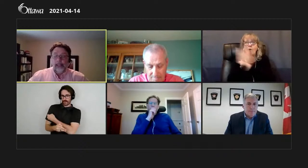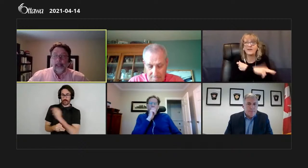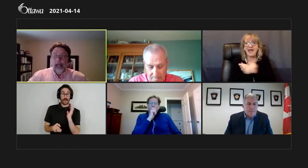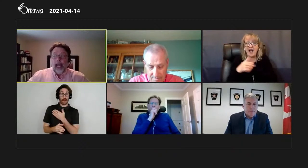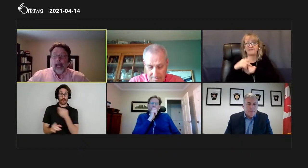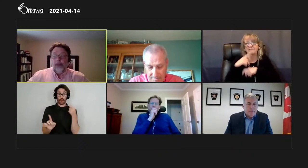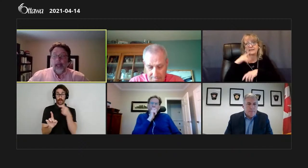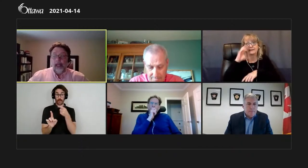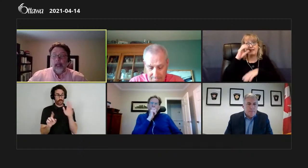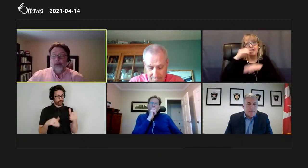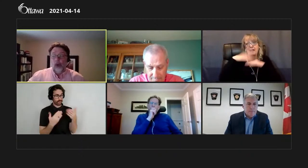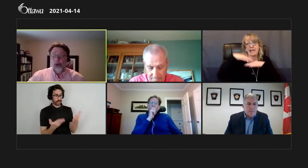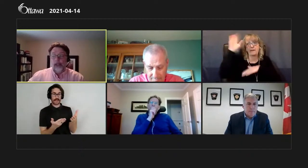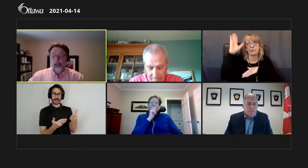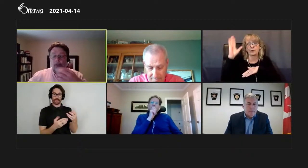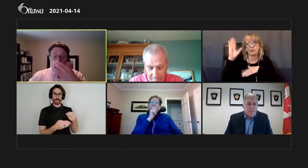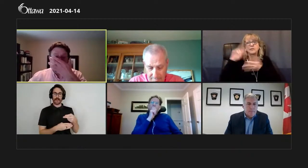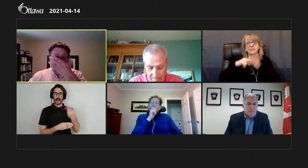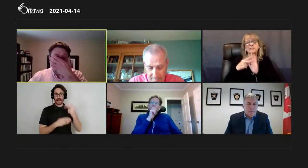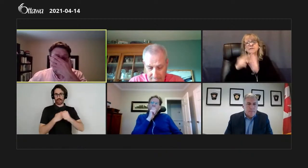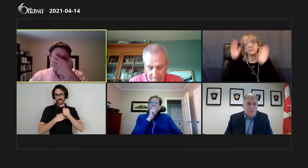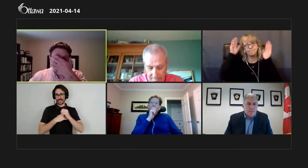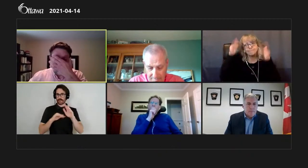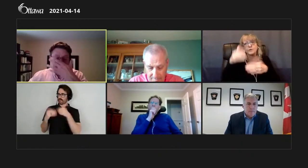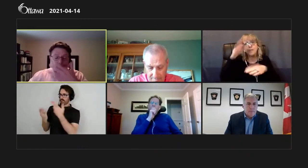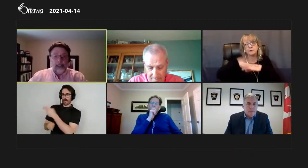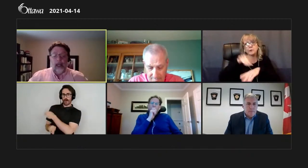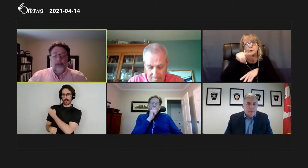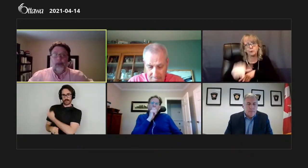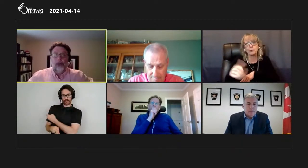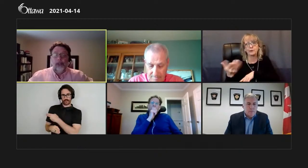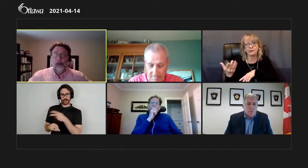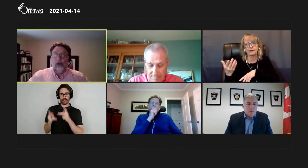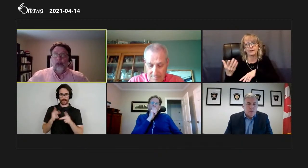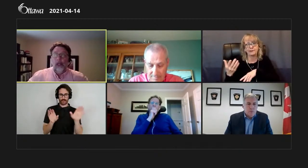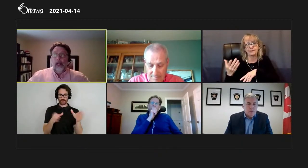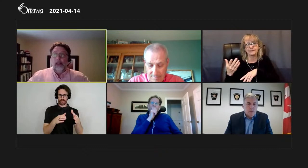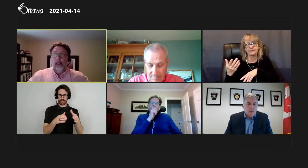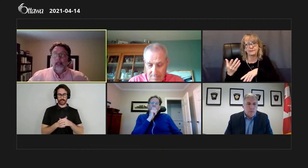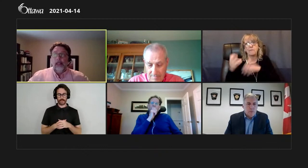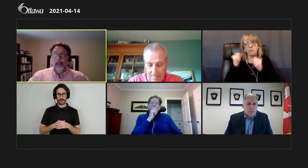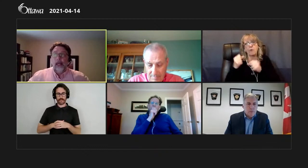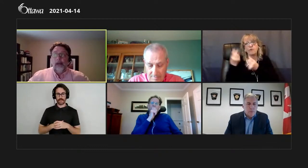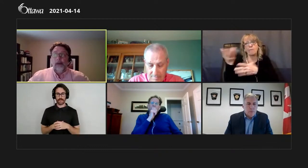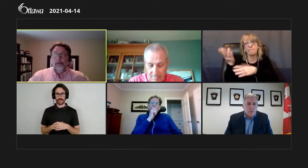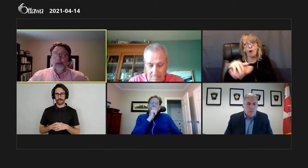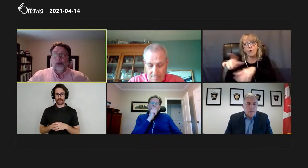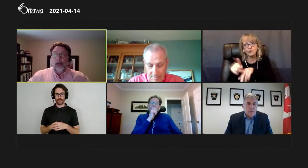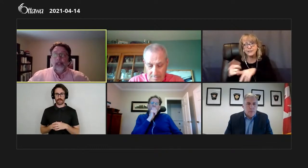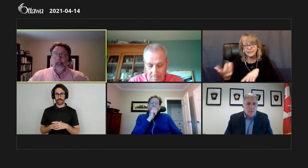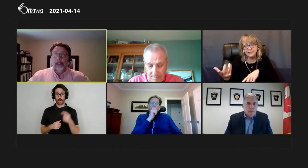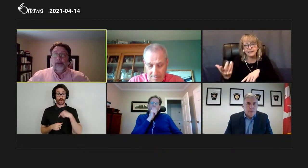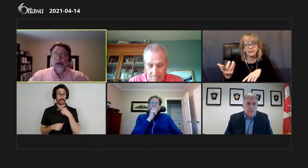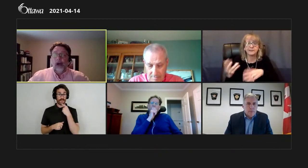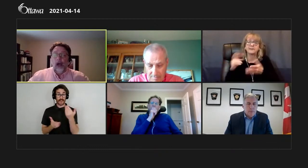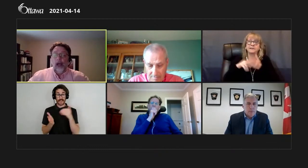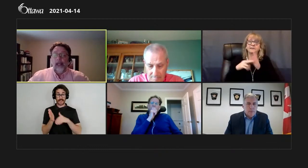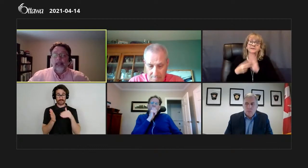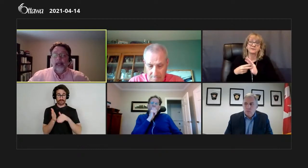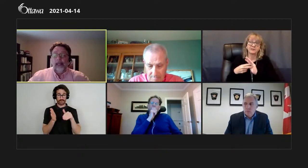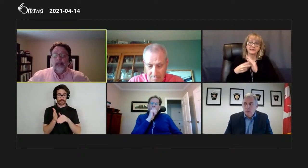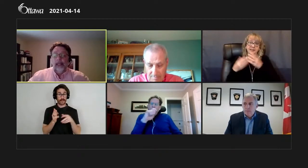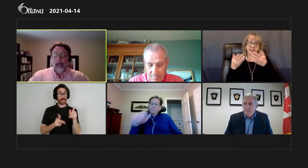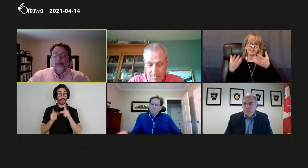weeks. And then, of course, as we've discussed many times through this call, the residents of